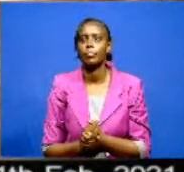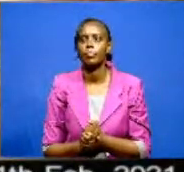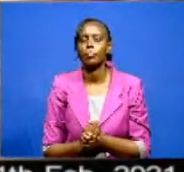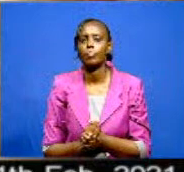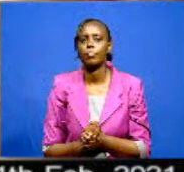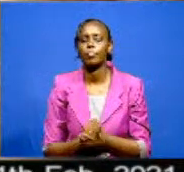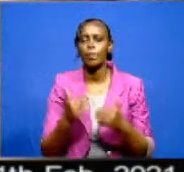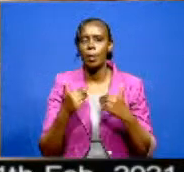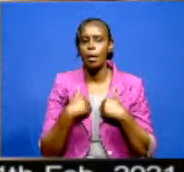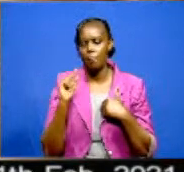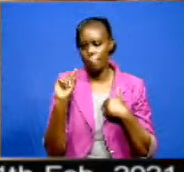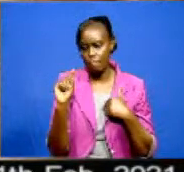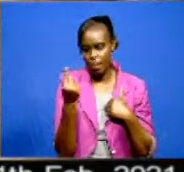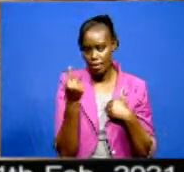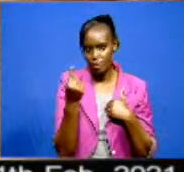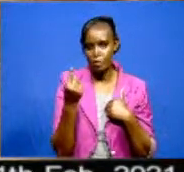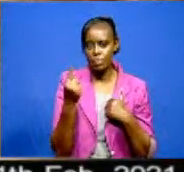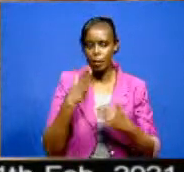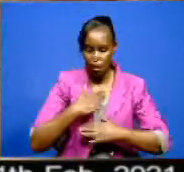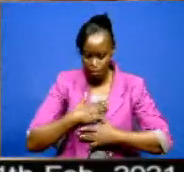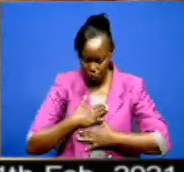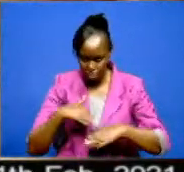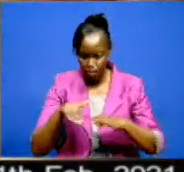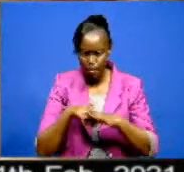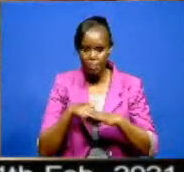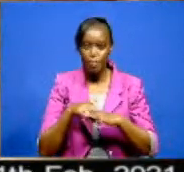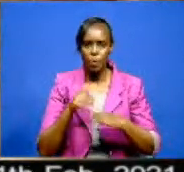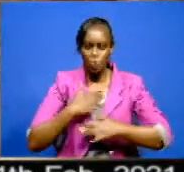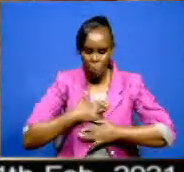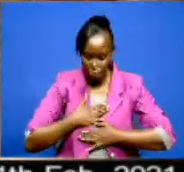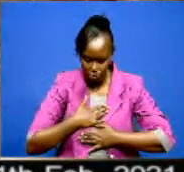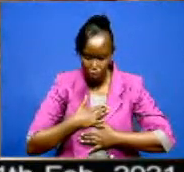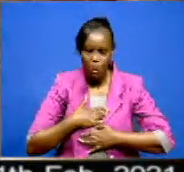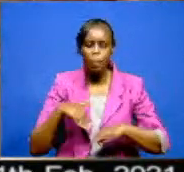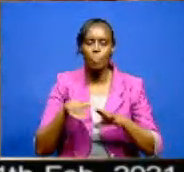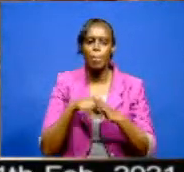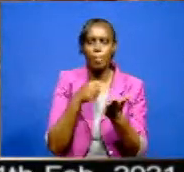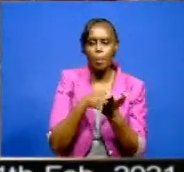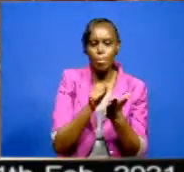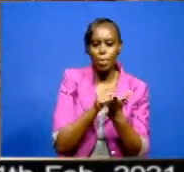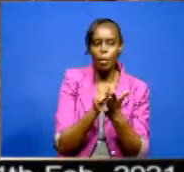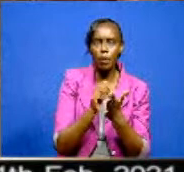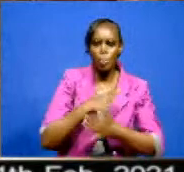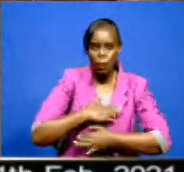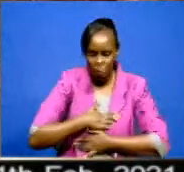Let me have the first one on my request list is the member for Makueni, Honorable Manso Kitonga.